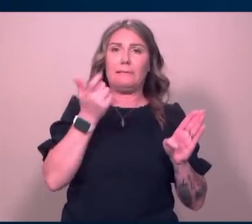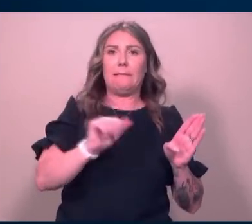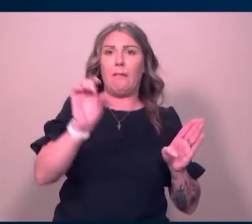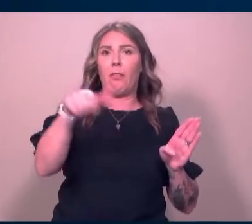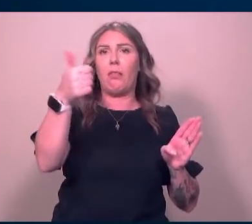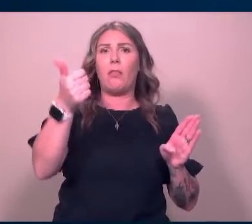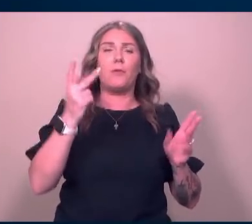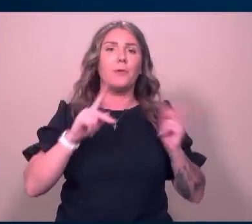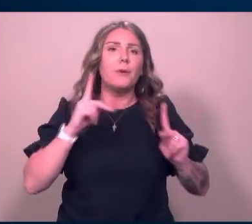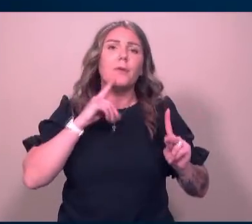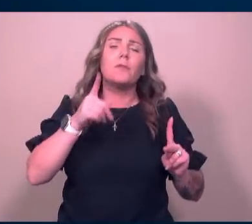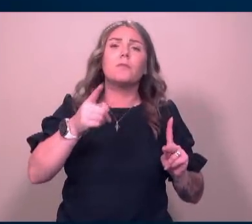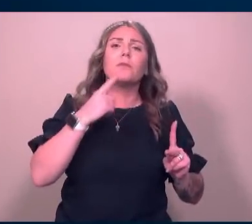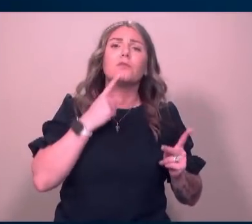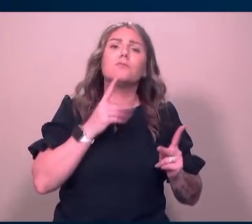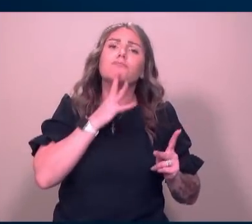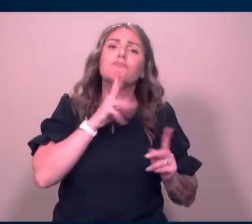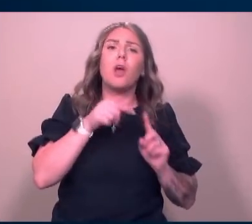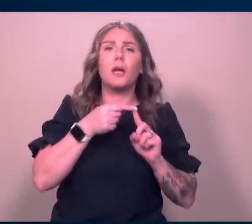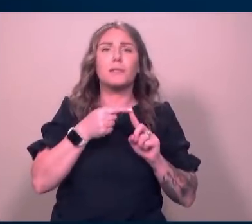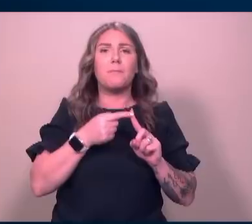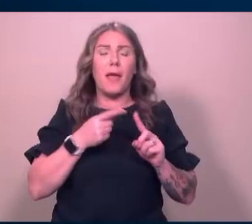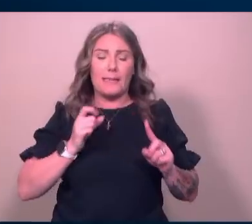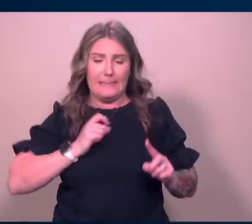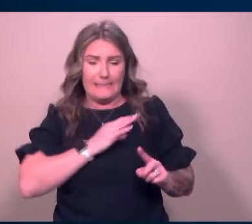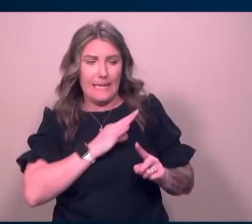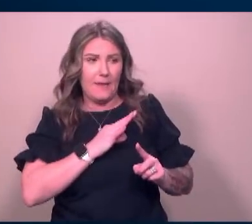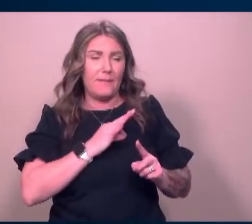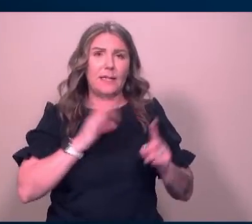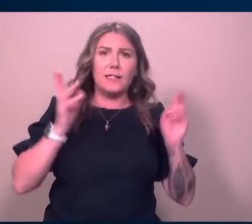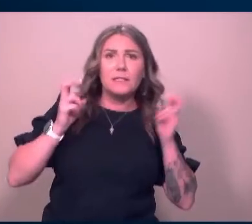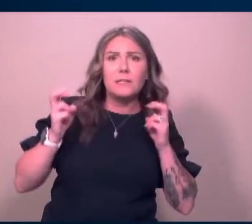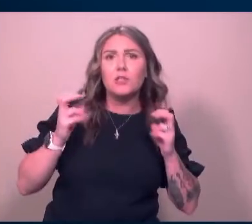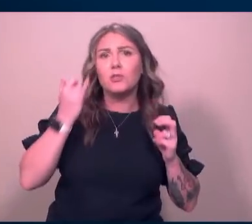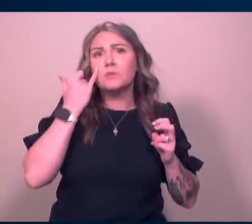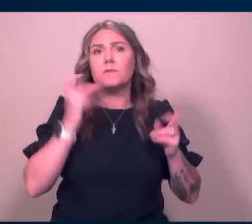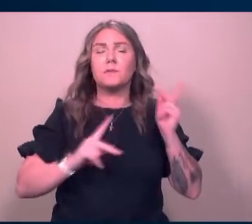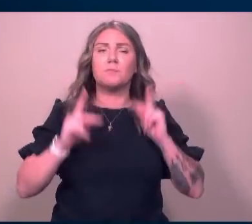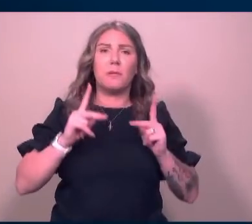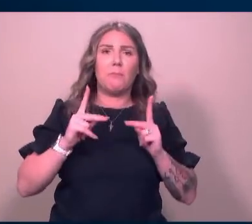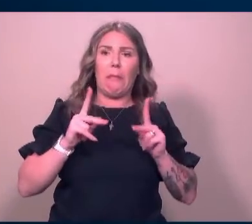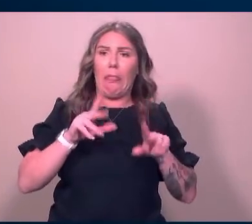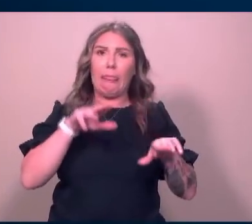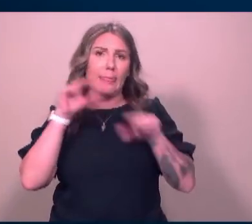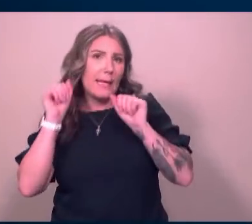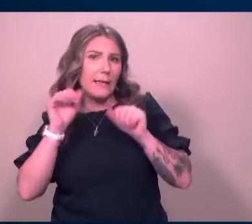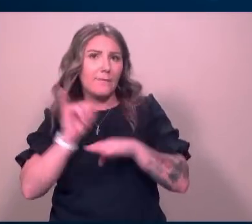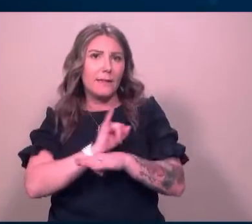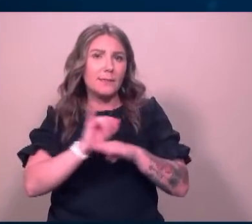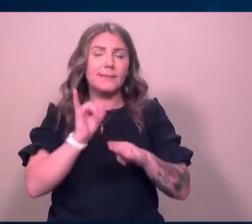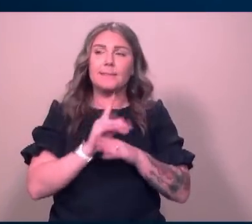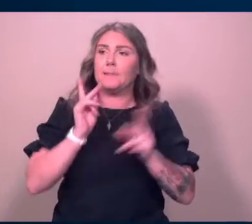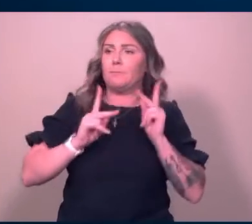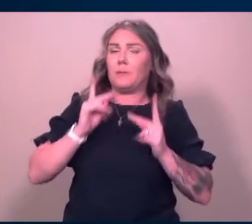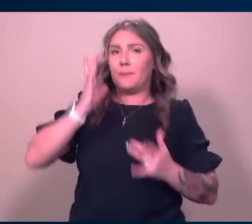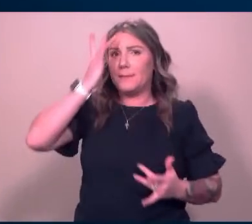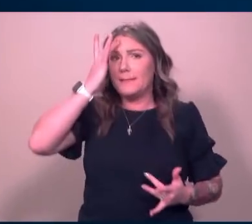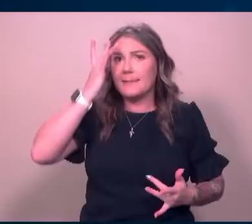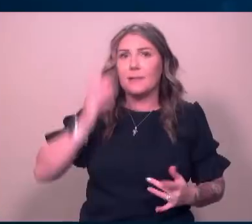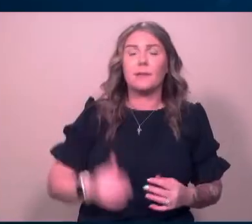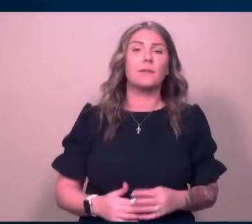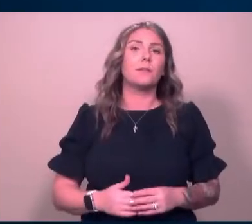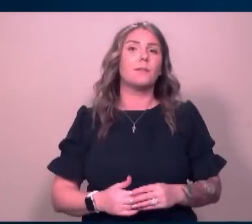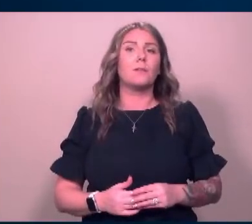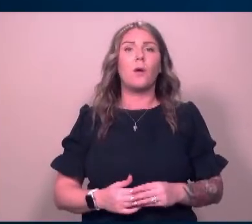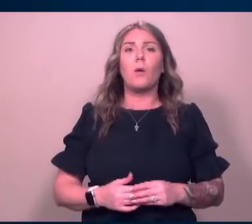else. You know, you've talked a lot about these staffing issues, whether it's people leaving the industry, whether it's people getting sick, experiencing a lot of